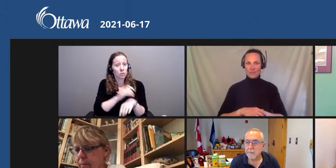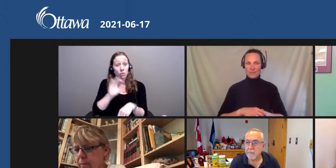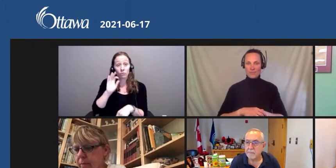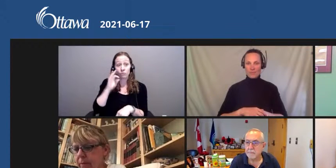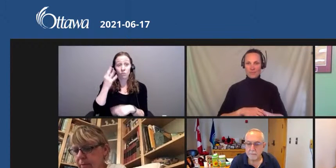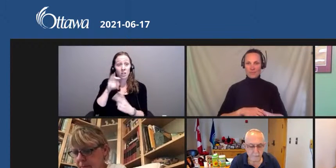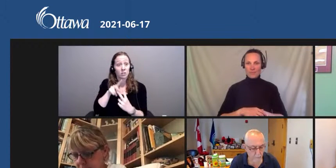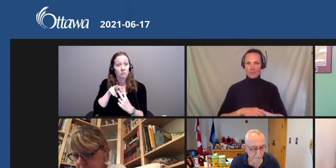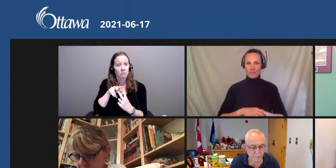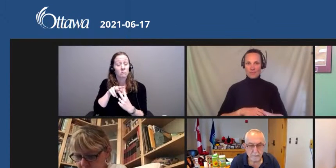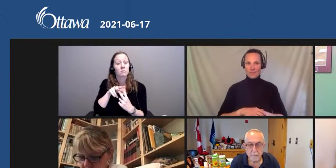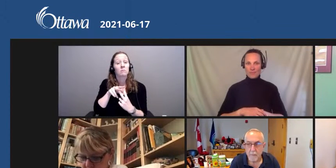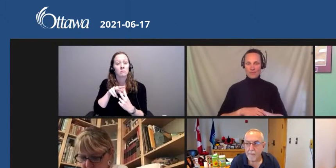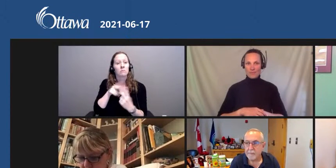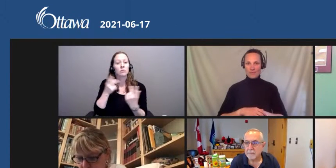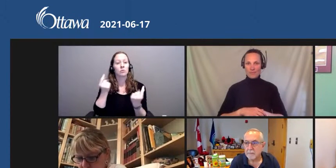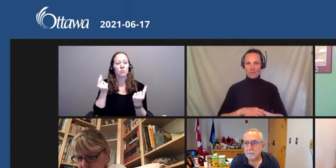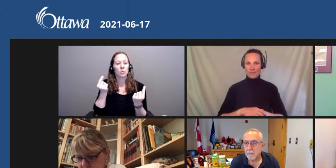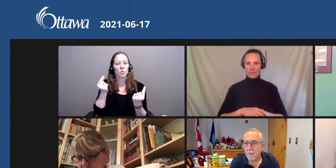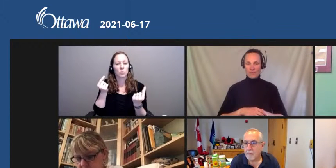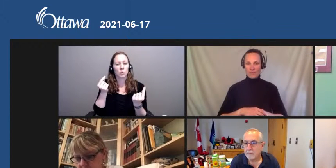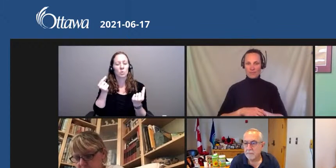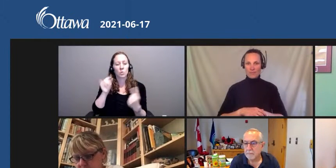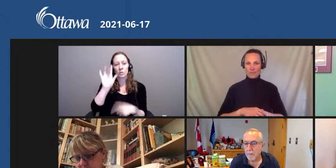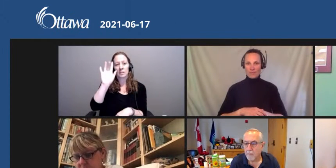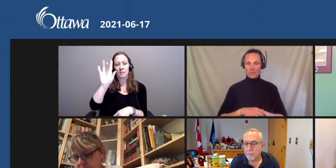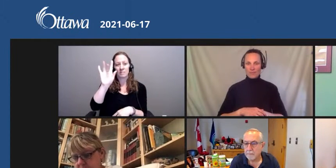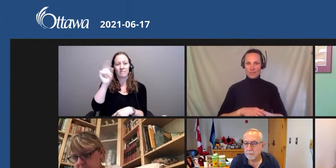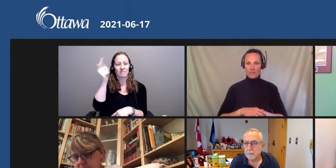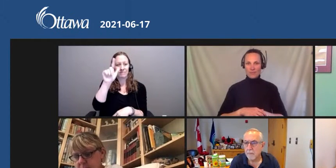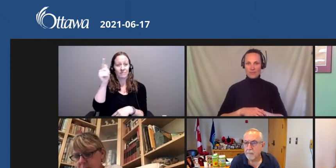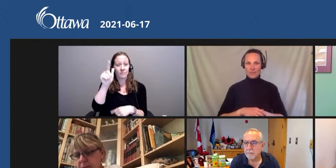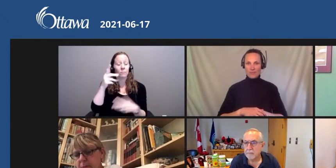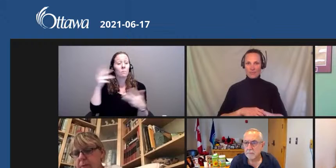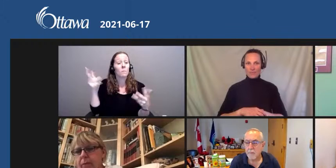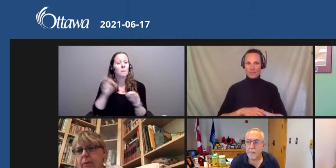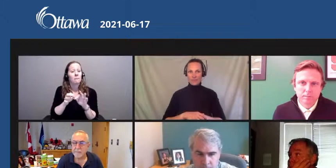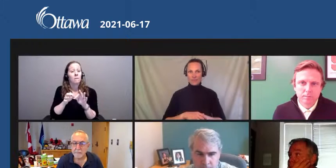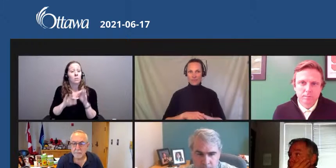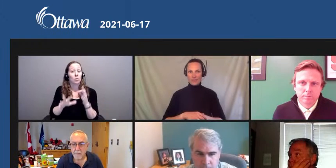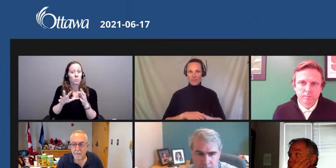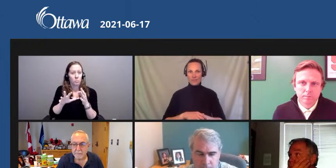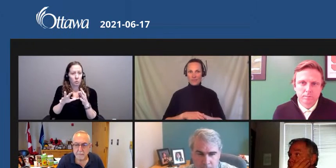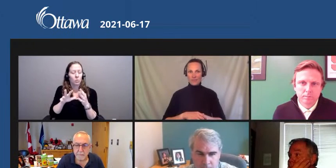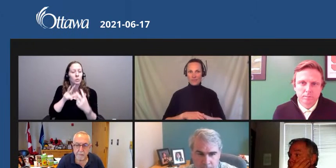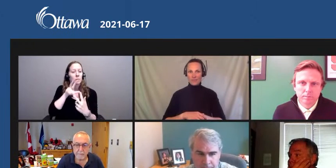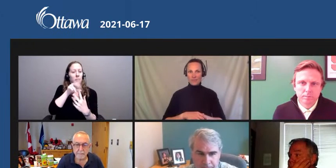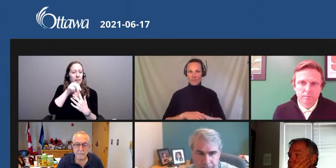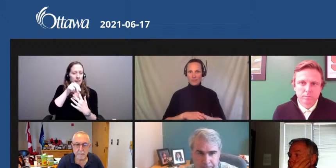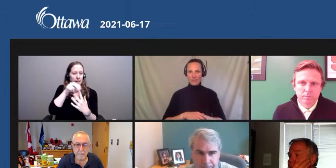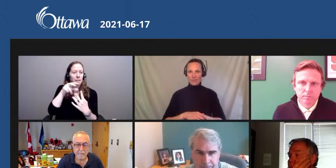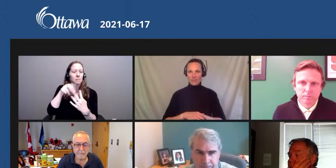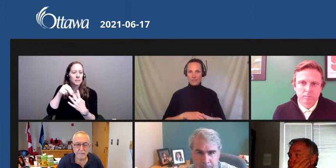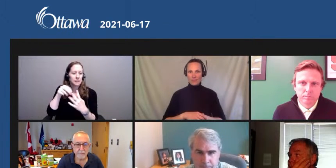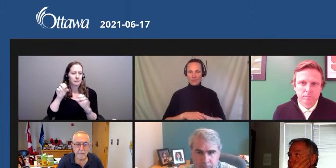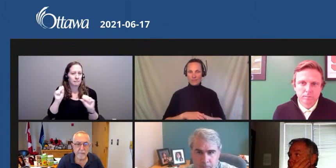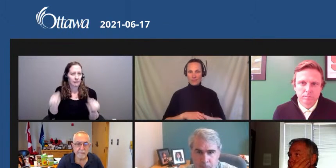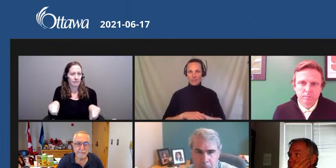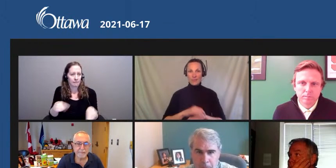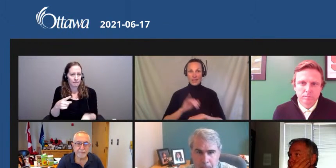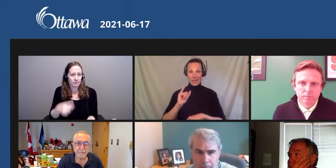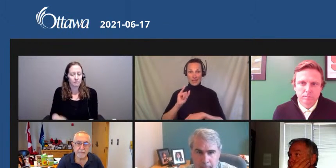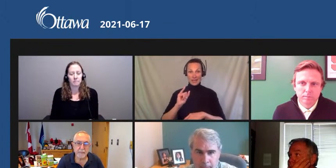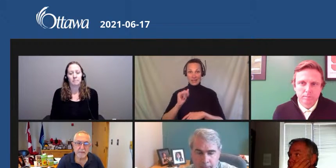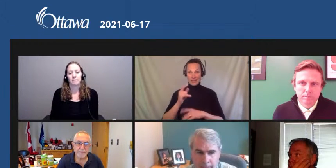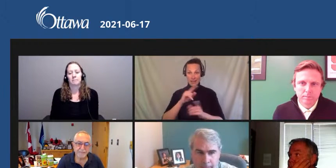using the screen view toggle at the top of the screen. You can also pin an interpreter onto your screen for the meeting. Si vous êtes sur votre